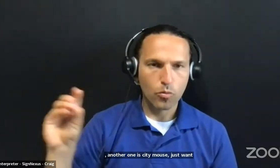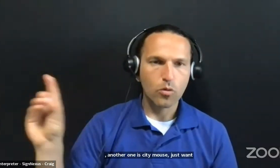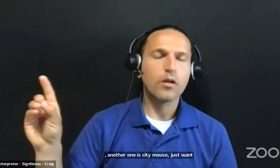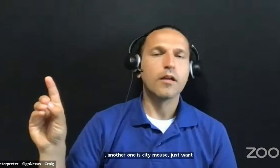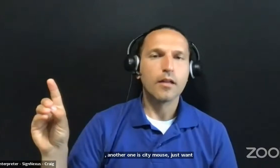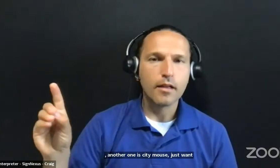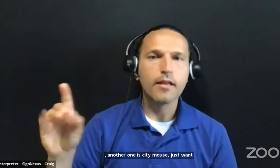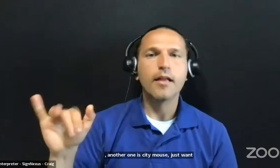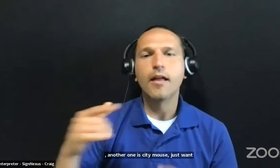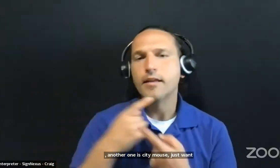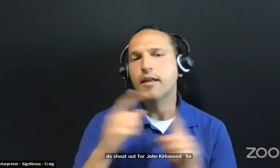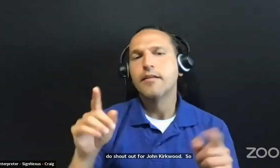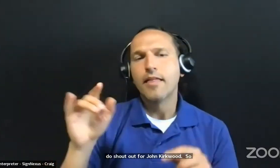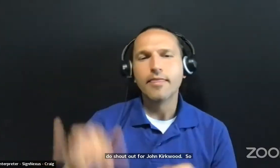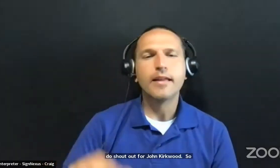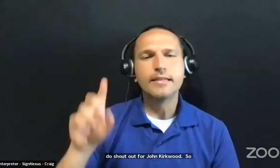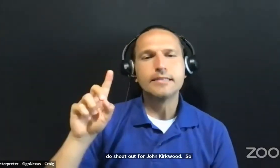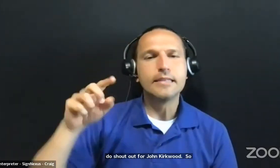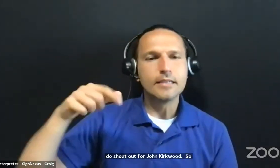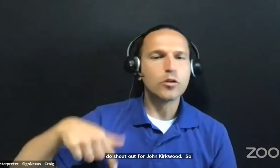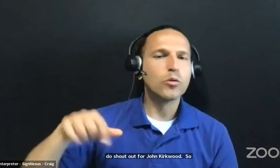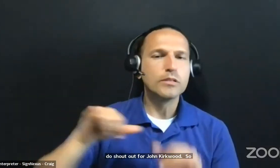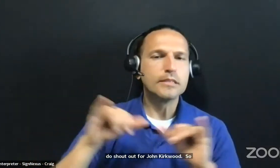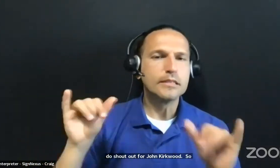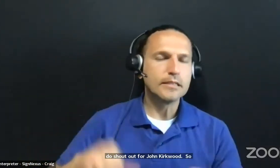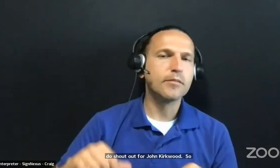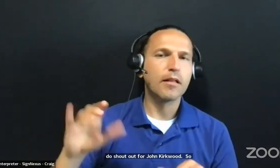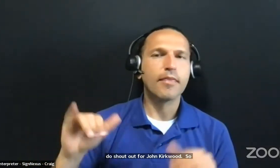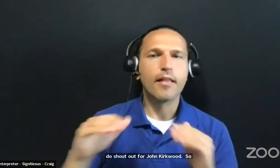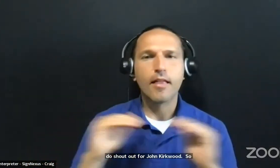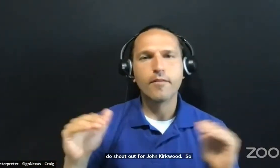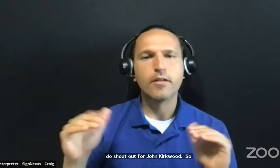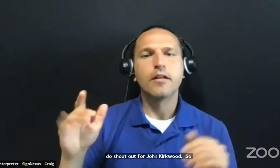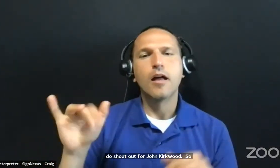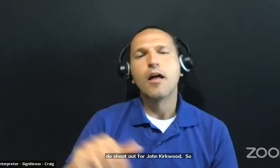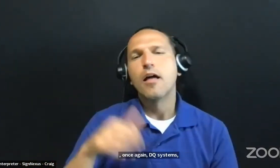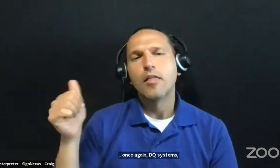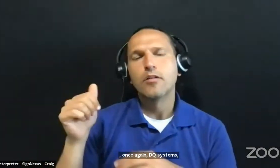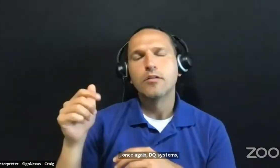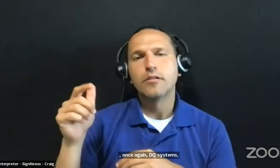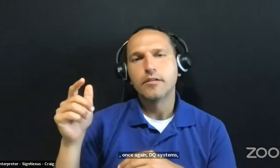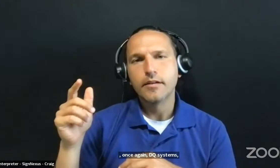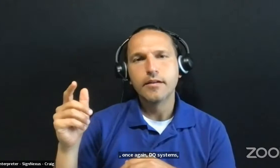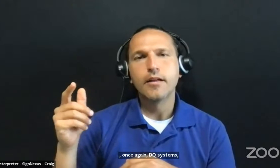so once again, DQ Systems, Level Access, UsableNet is another one,